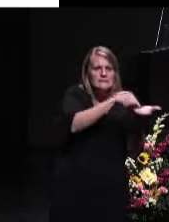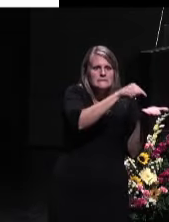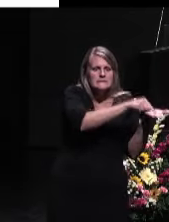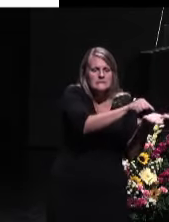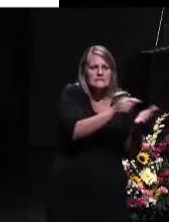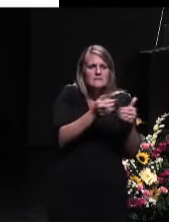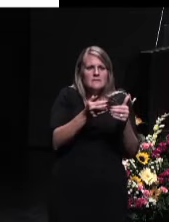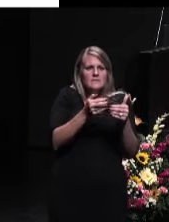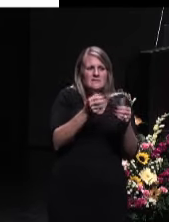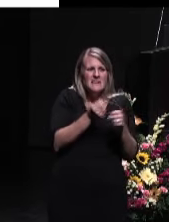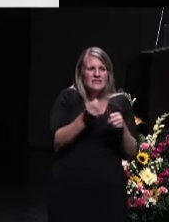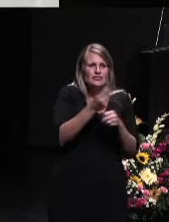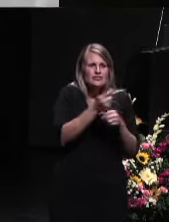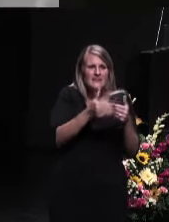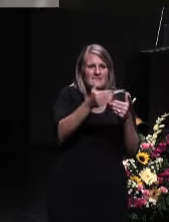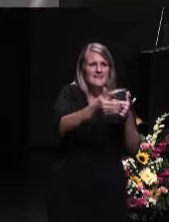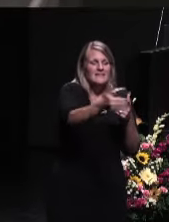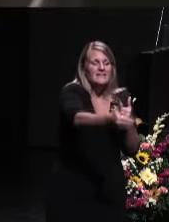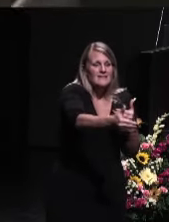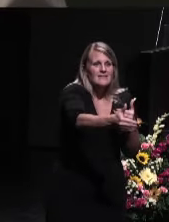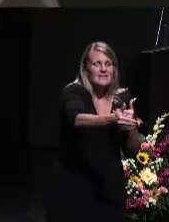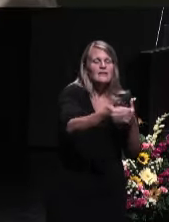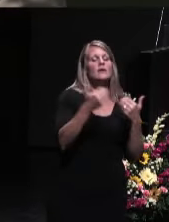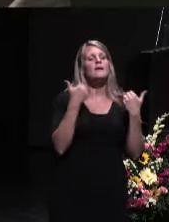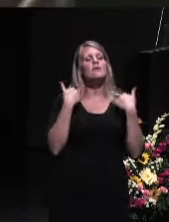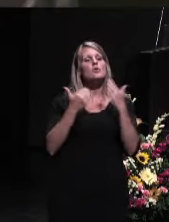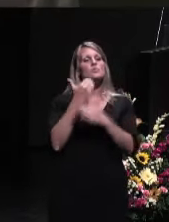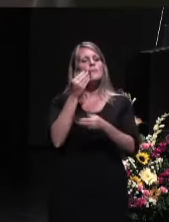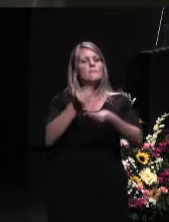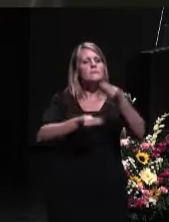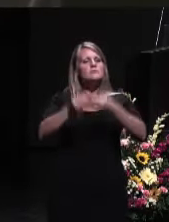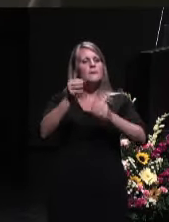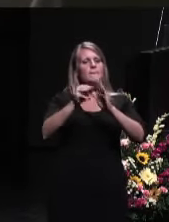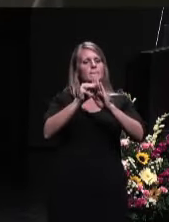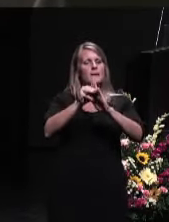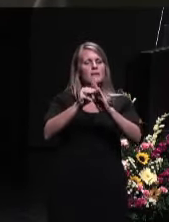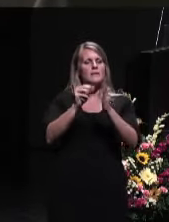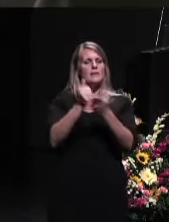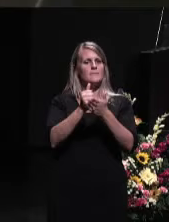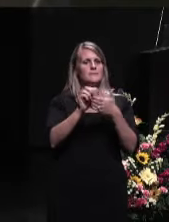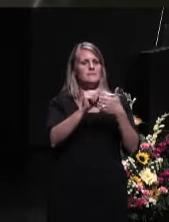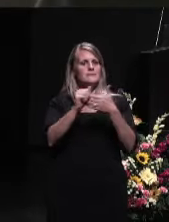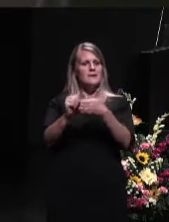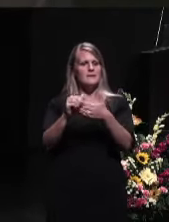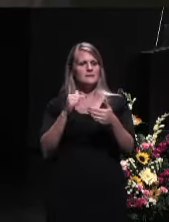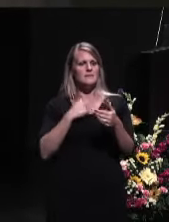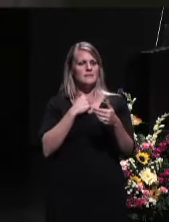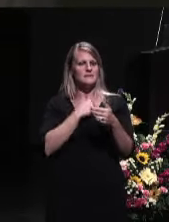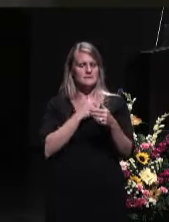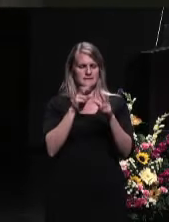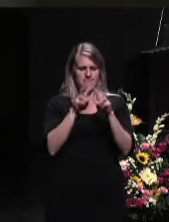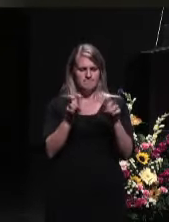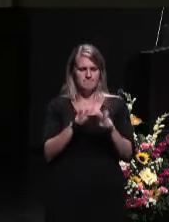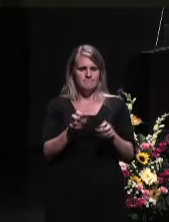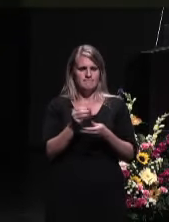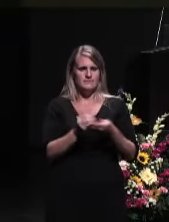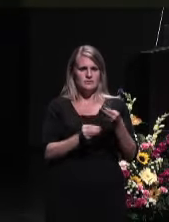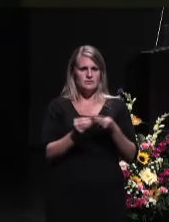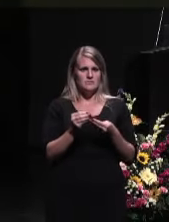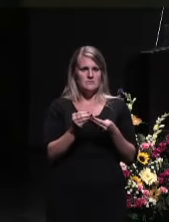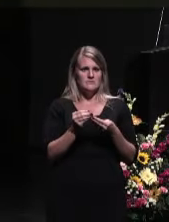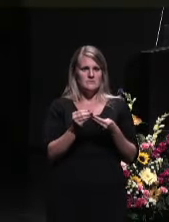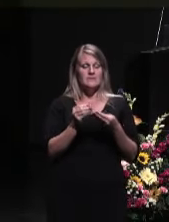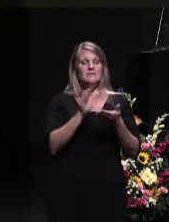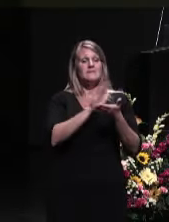The positive is that we have a new budget model that's in place that's helping guide us as we go through this. I want to point out that the College of General